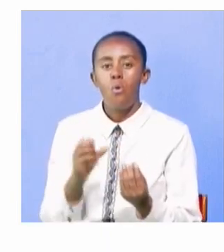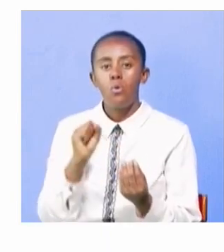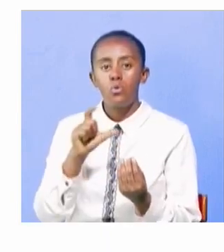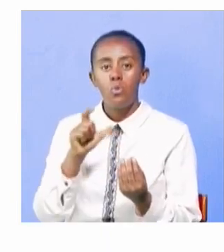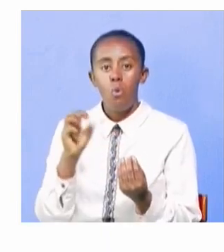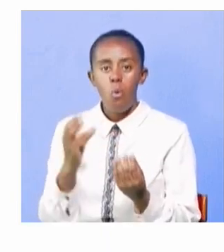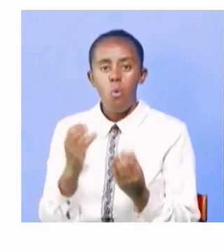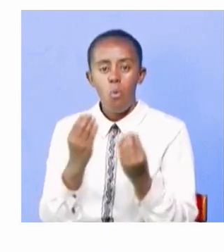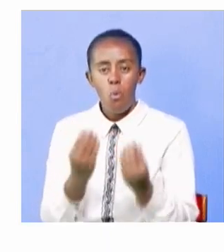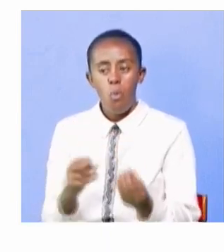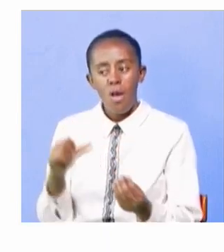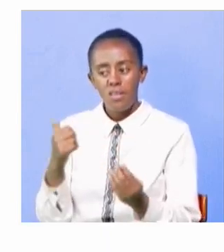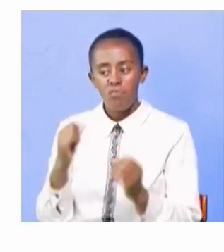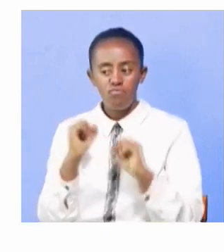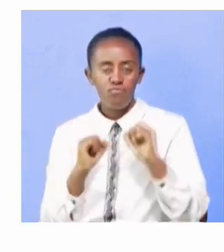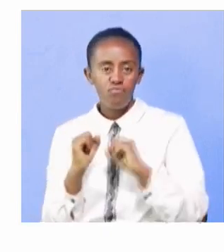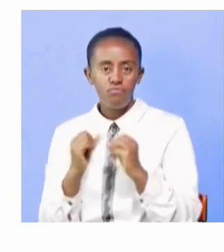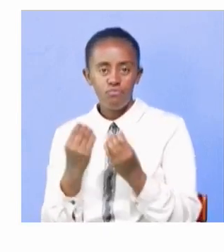than others,